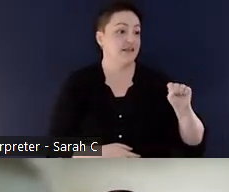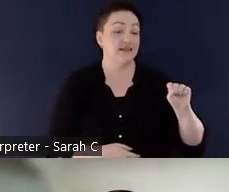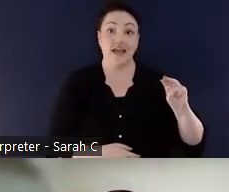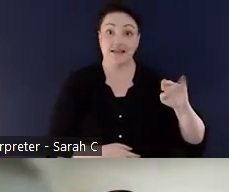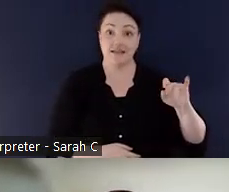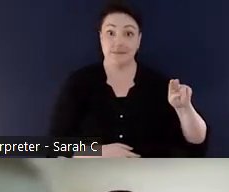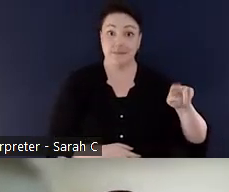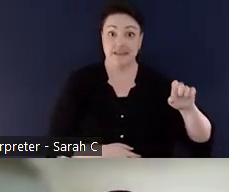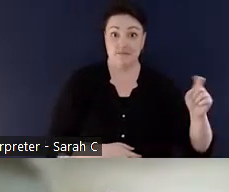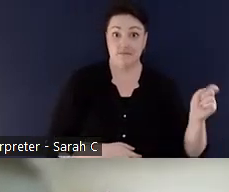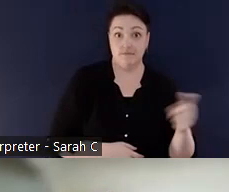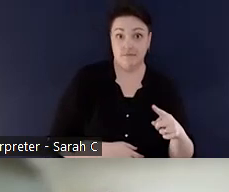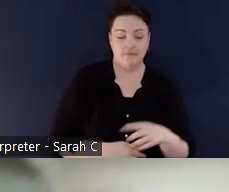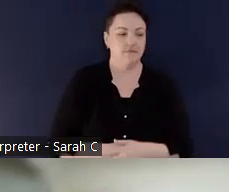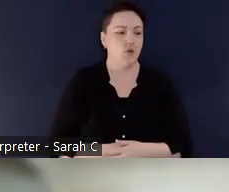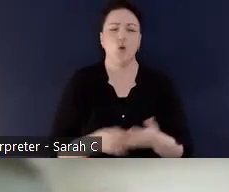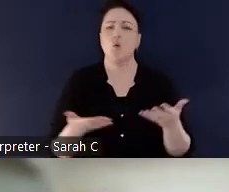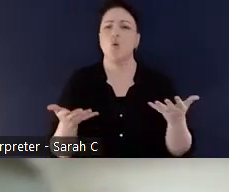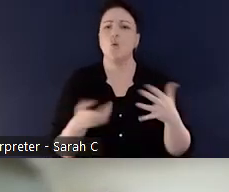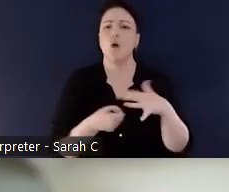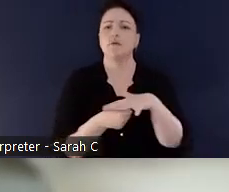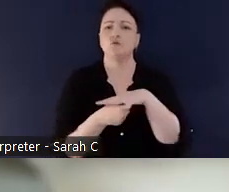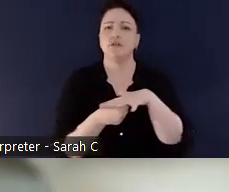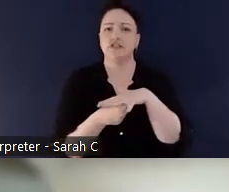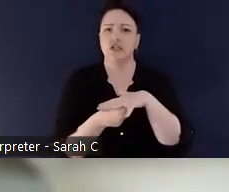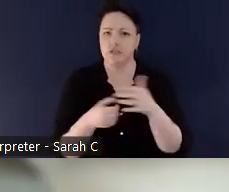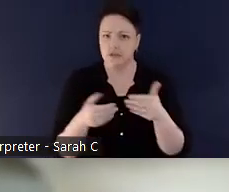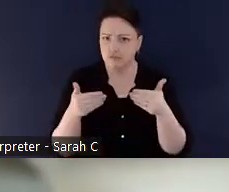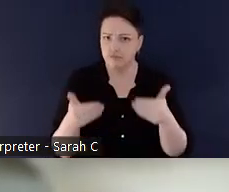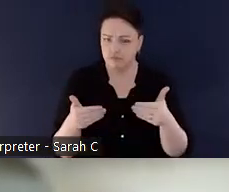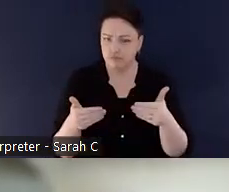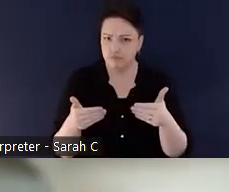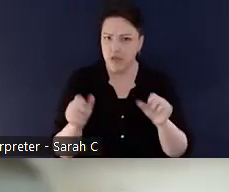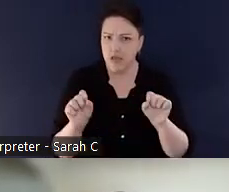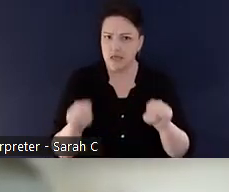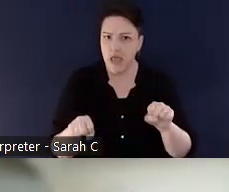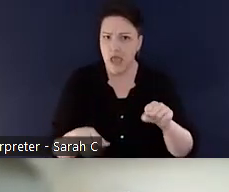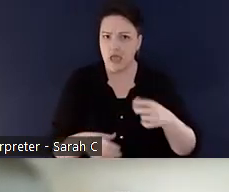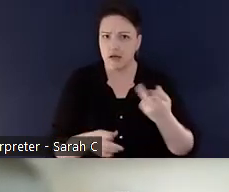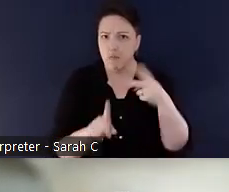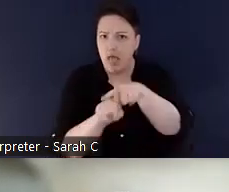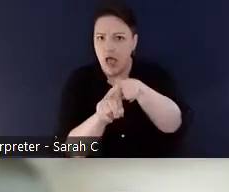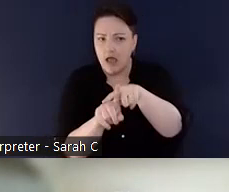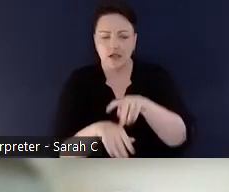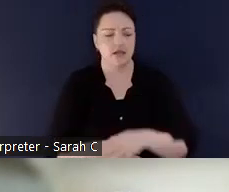regions can apply to the grants? And this is for all SCAG